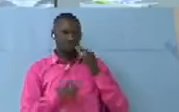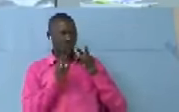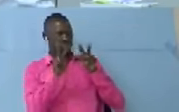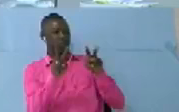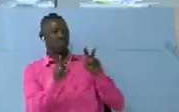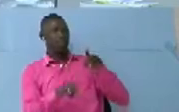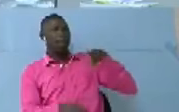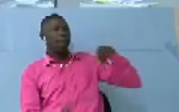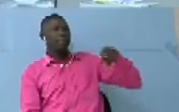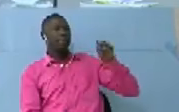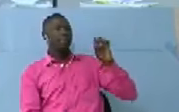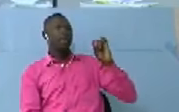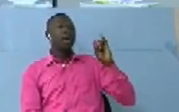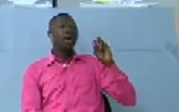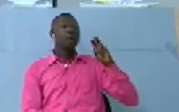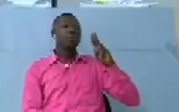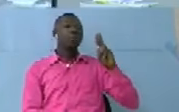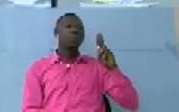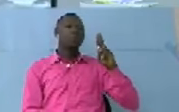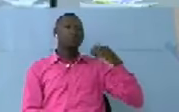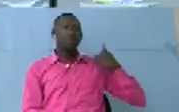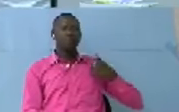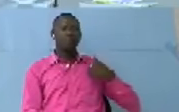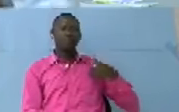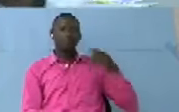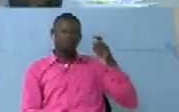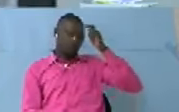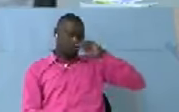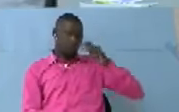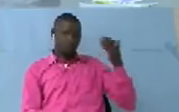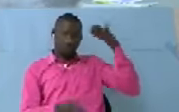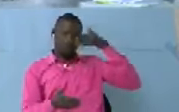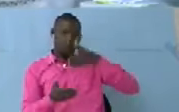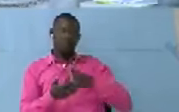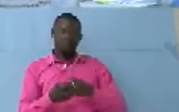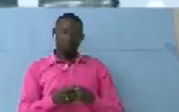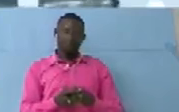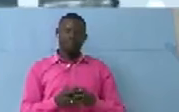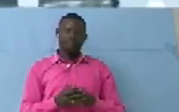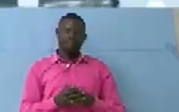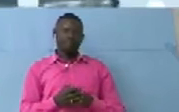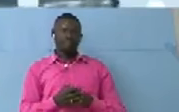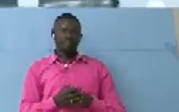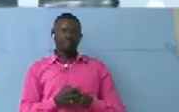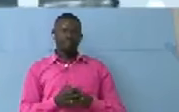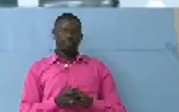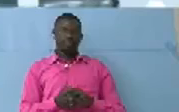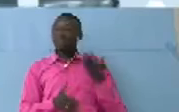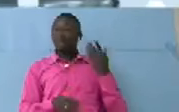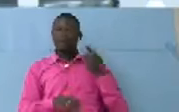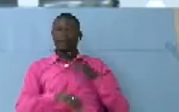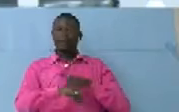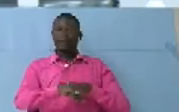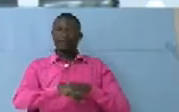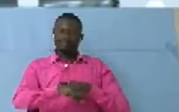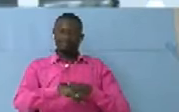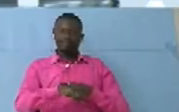the paras coming. Really, I did not know the paras were coming. Wokuma. At that time,